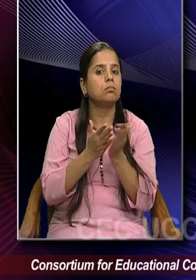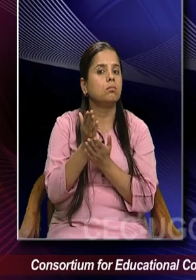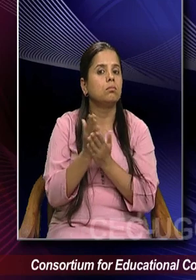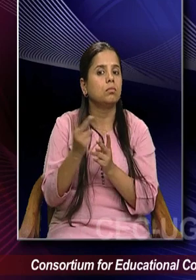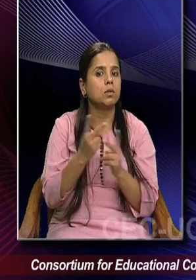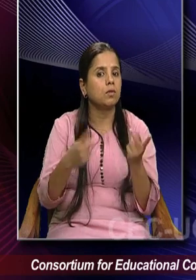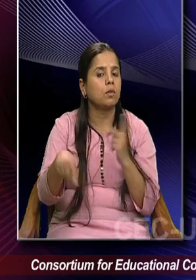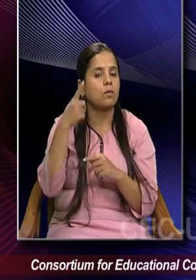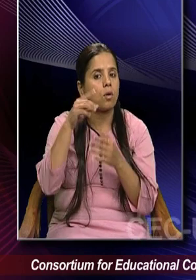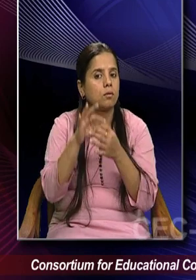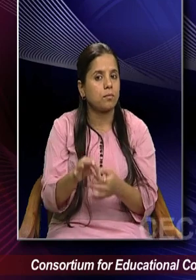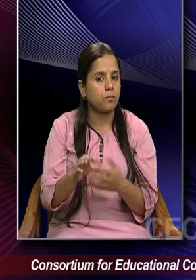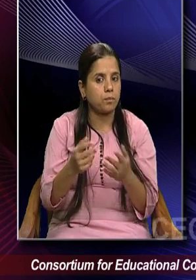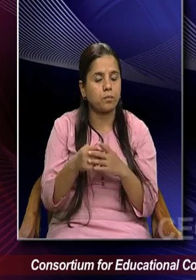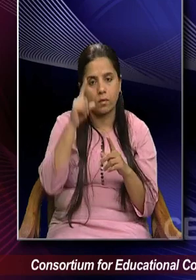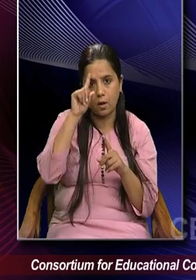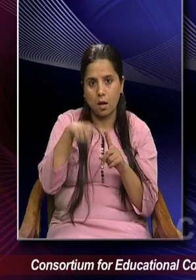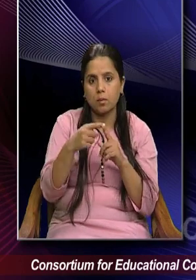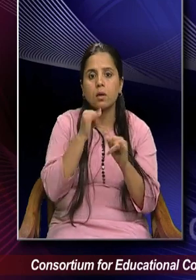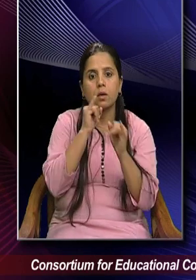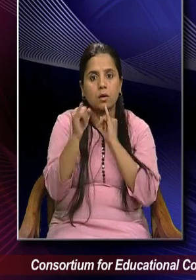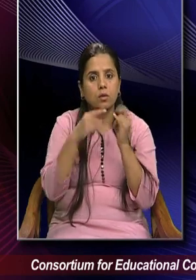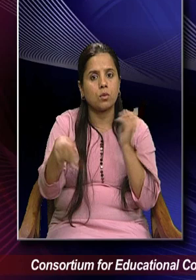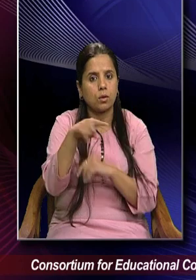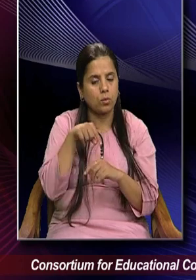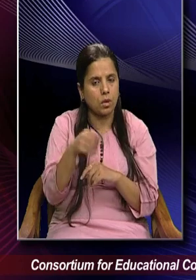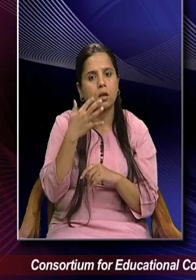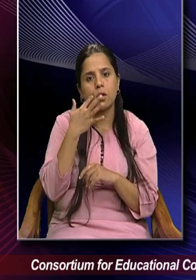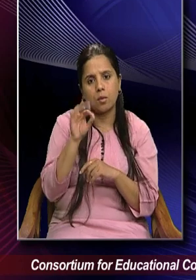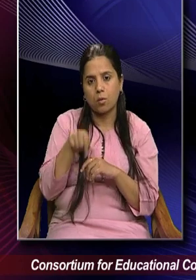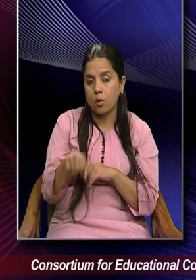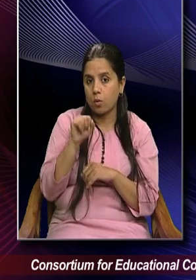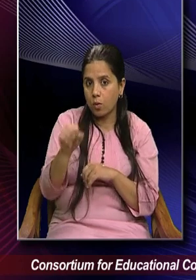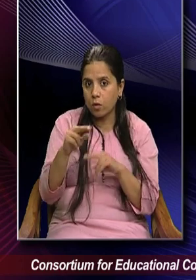for this? Expert interview are the important. Feature